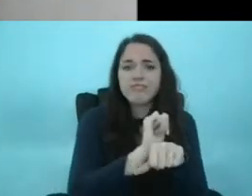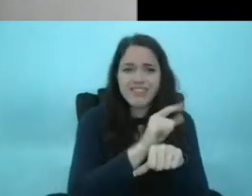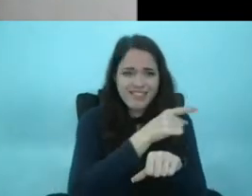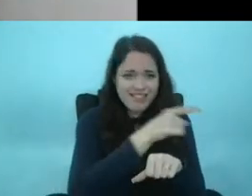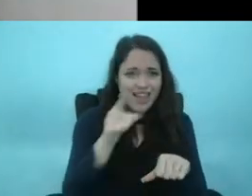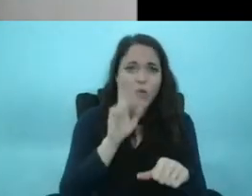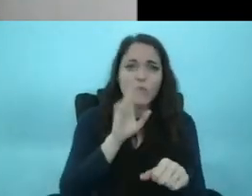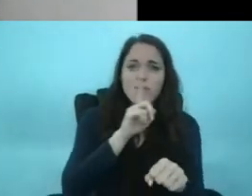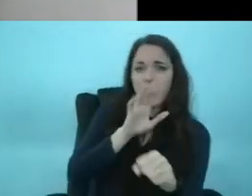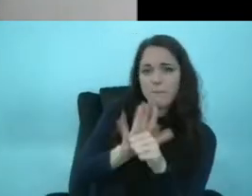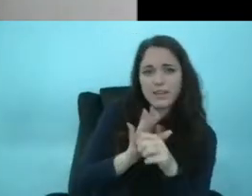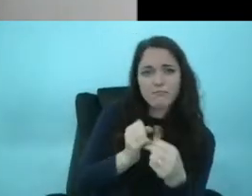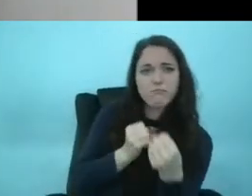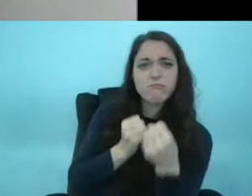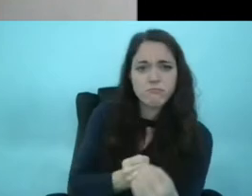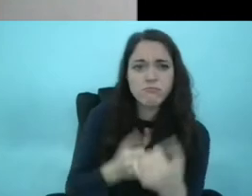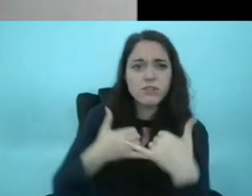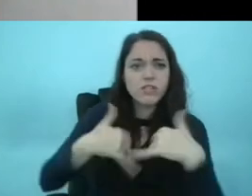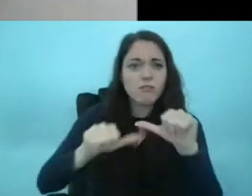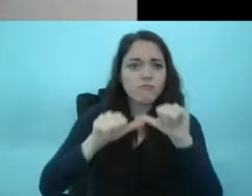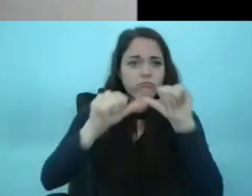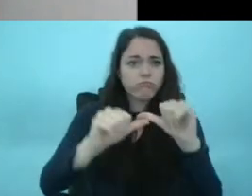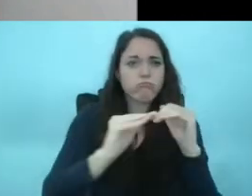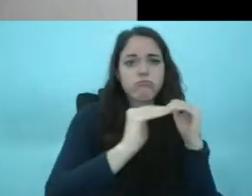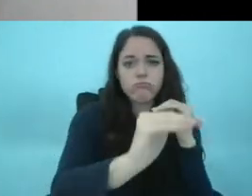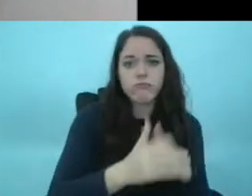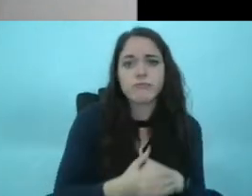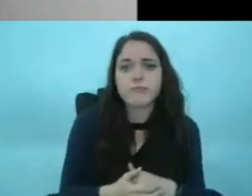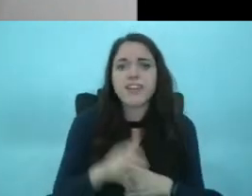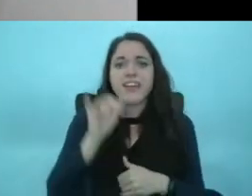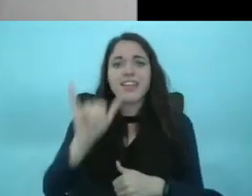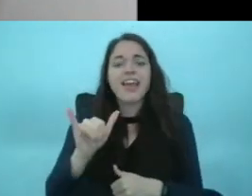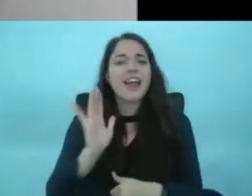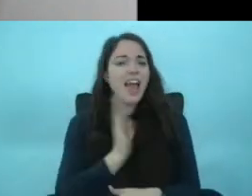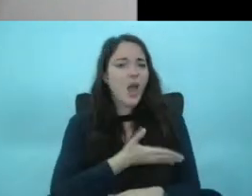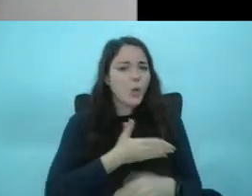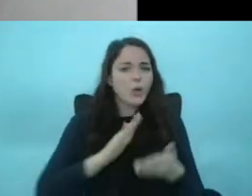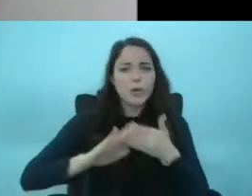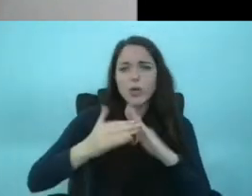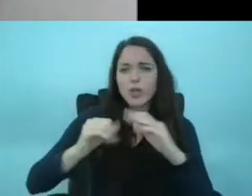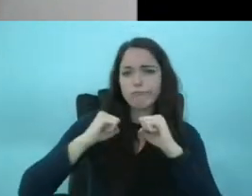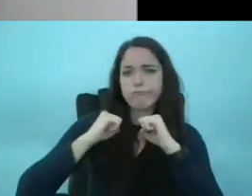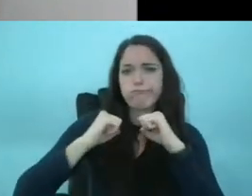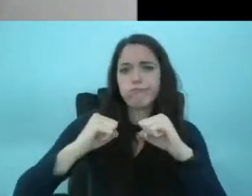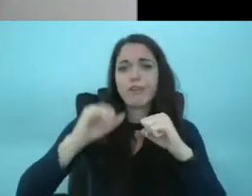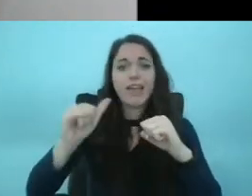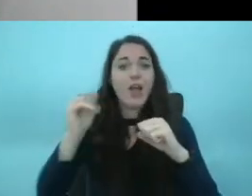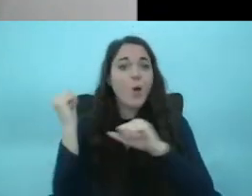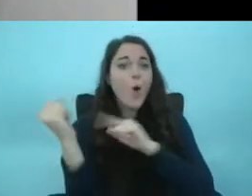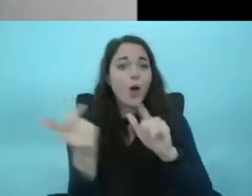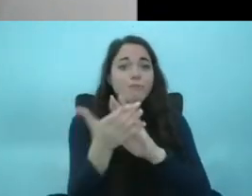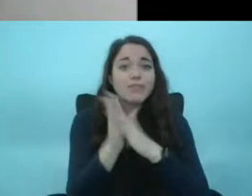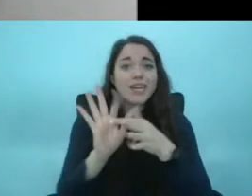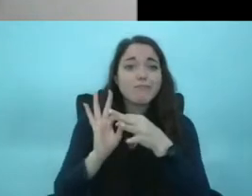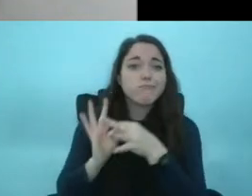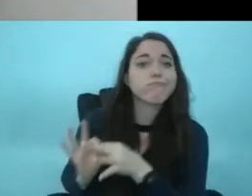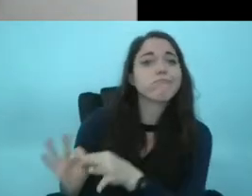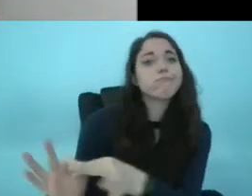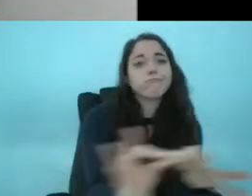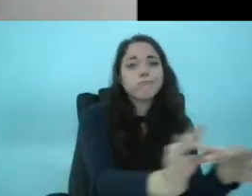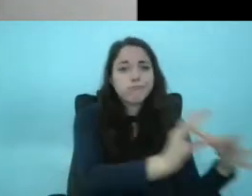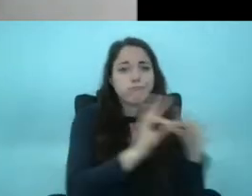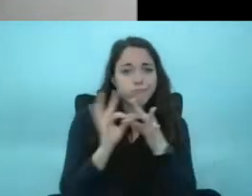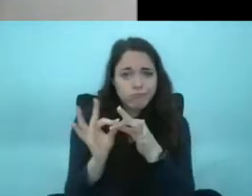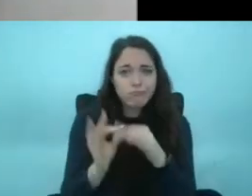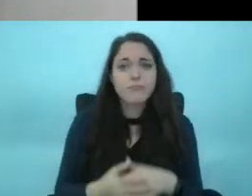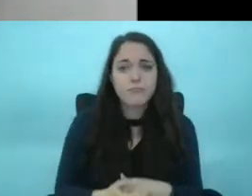you fortitude us in community, that you make us out of many. One,